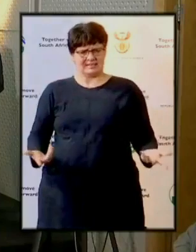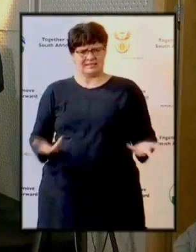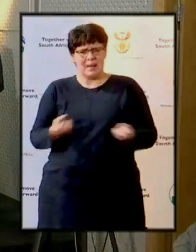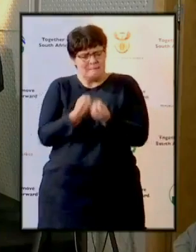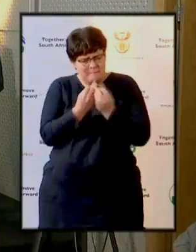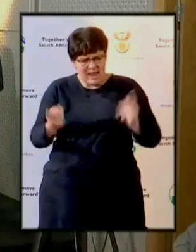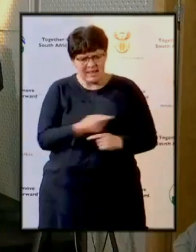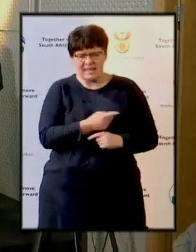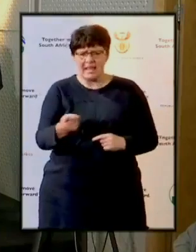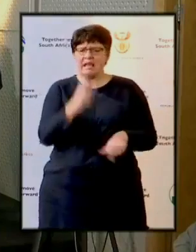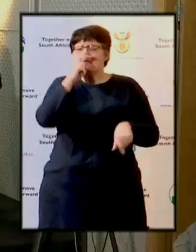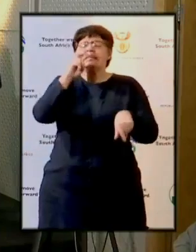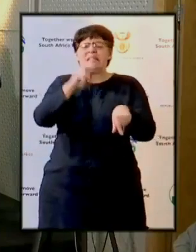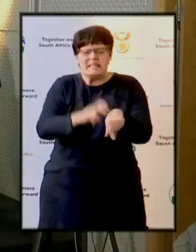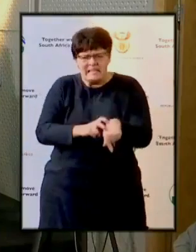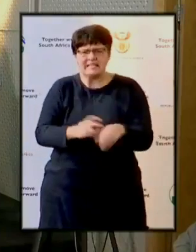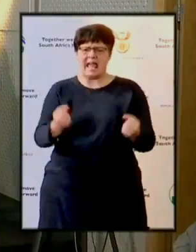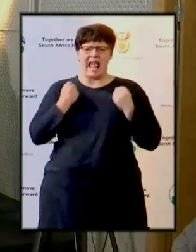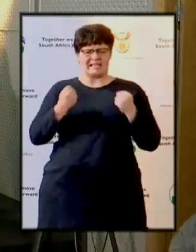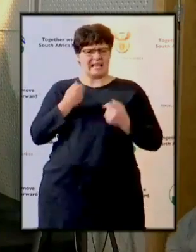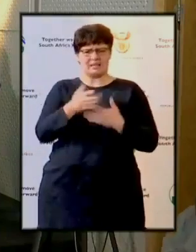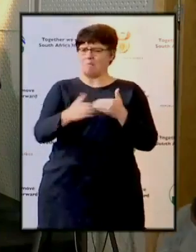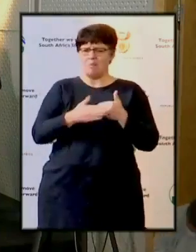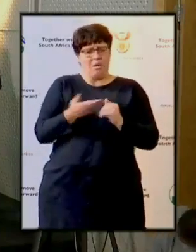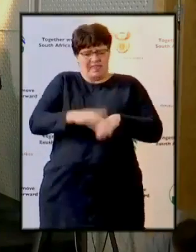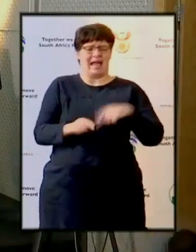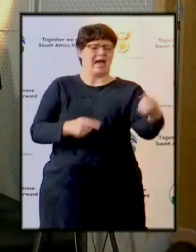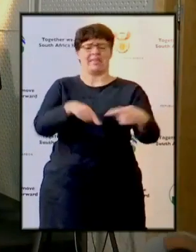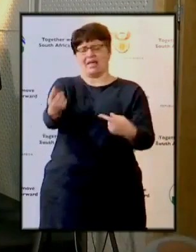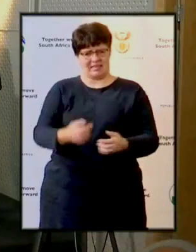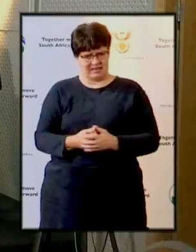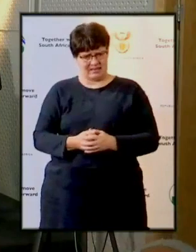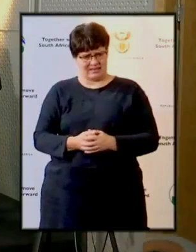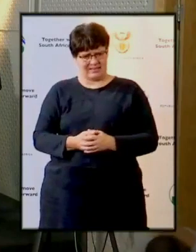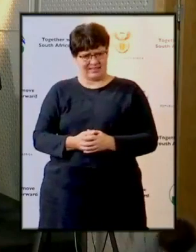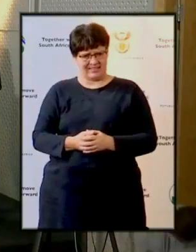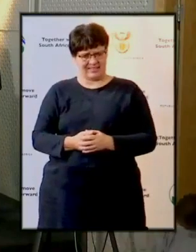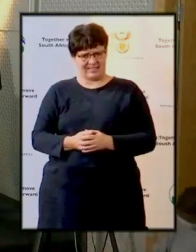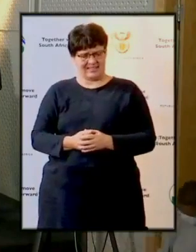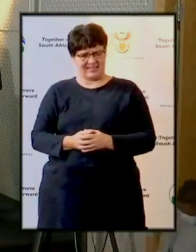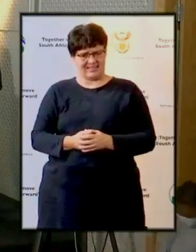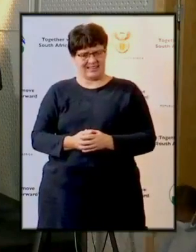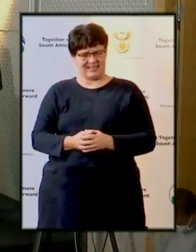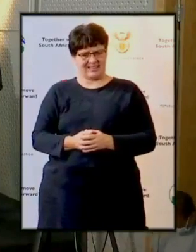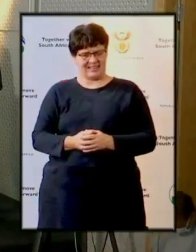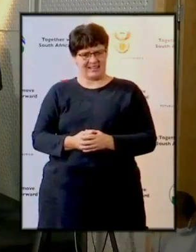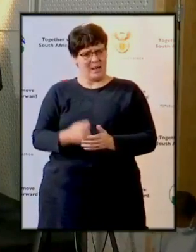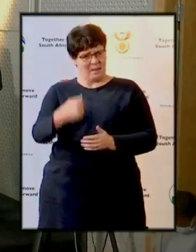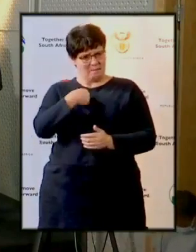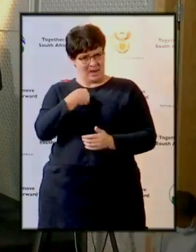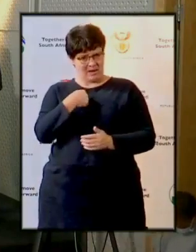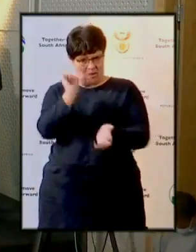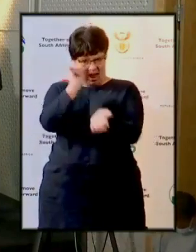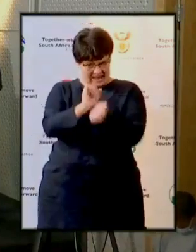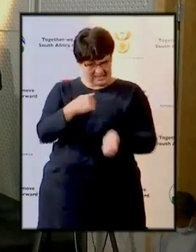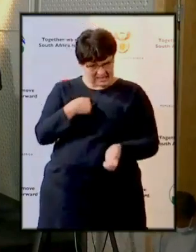essential workers, they do need even that exercising more. So what would happen? Will I be